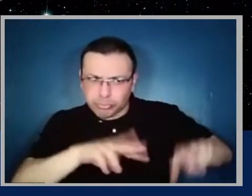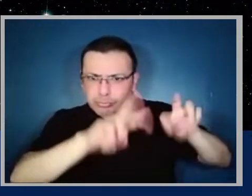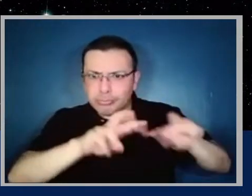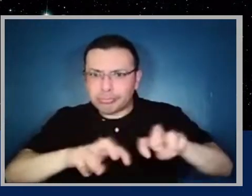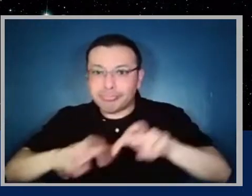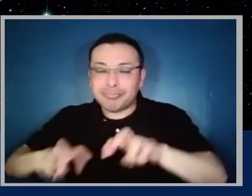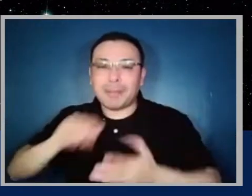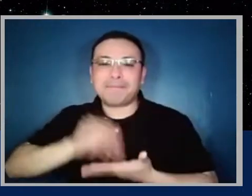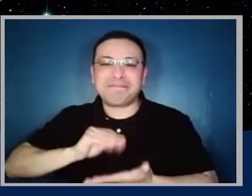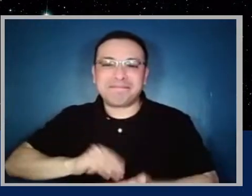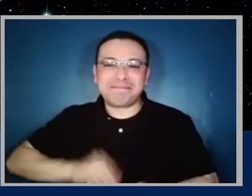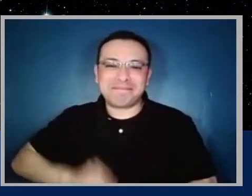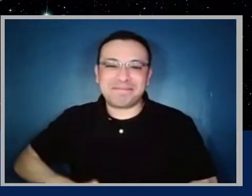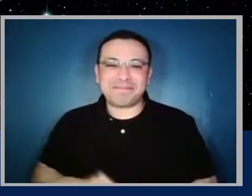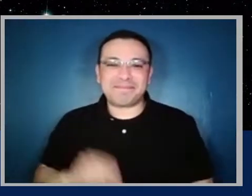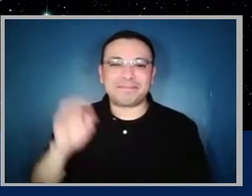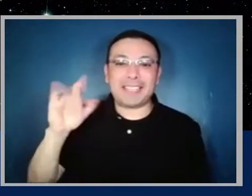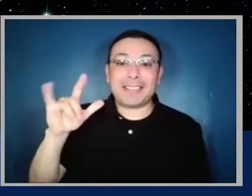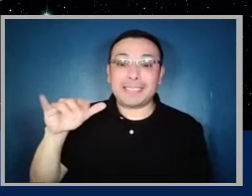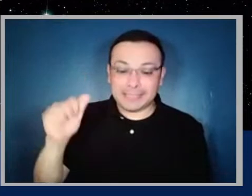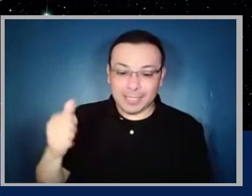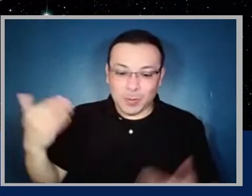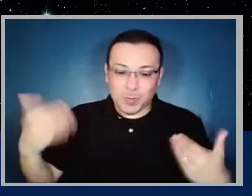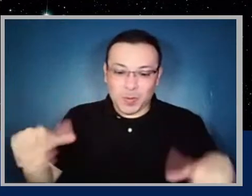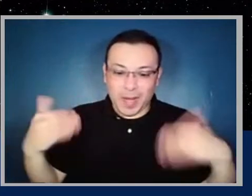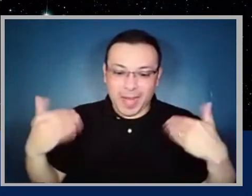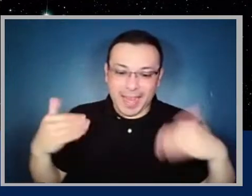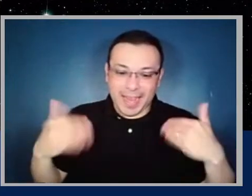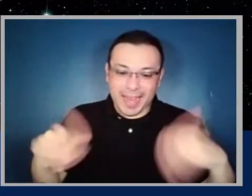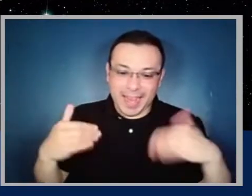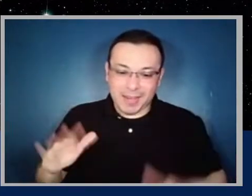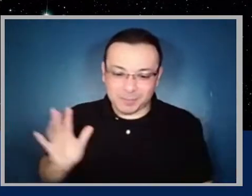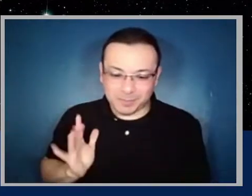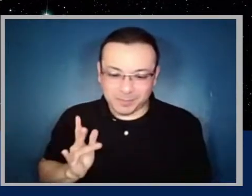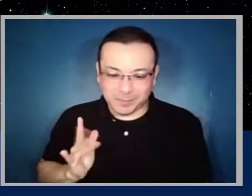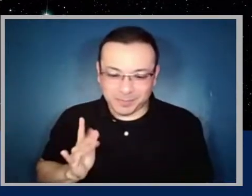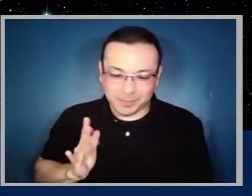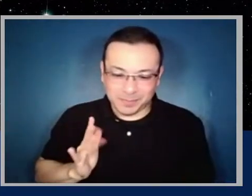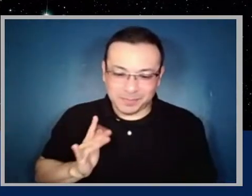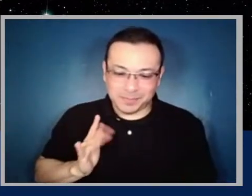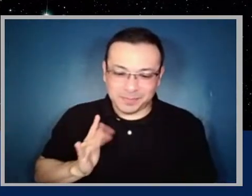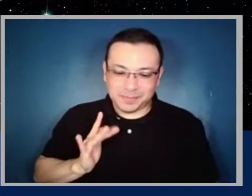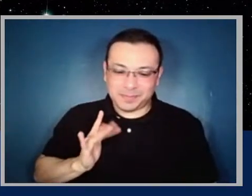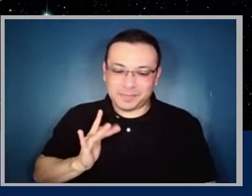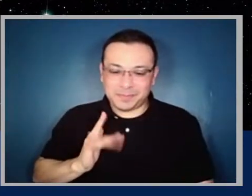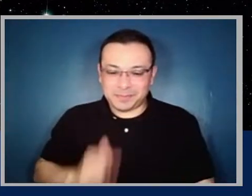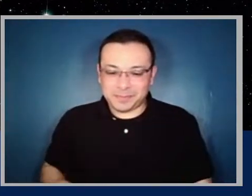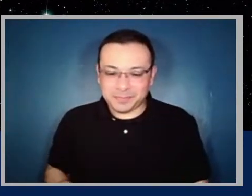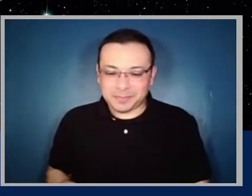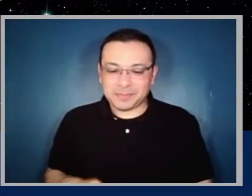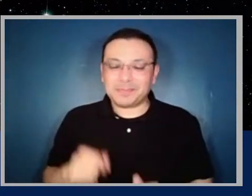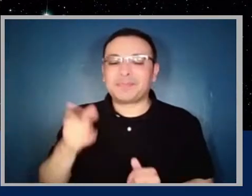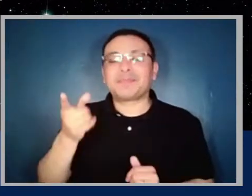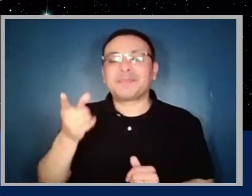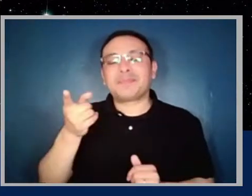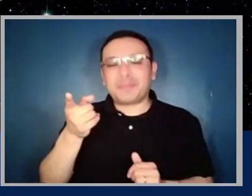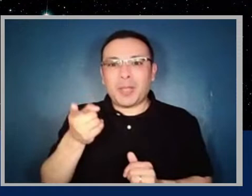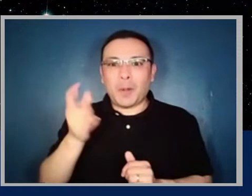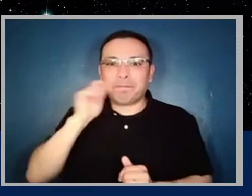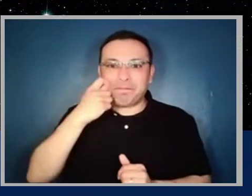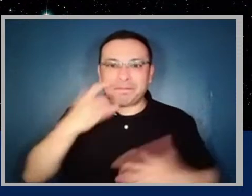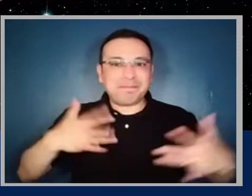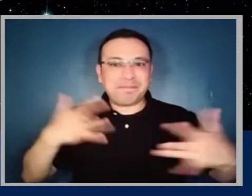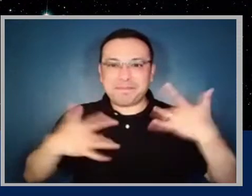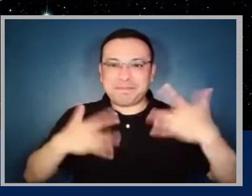things coming up to watch. I can't wait to see that launch. It's going to be really exciting. Yeah, it'll be a good one, I think.